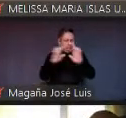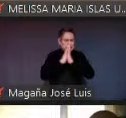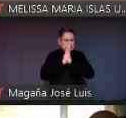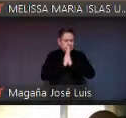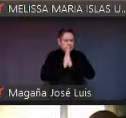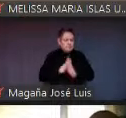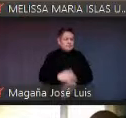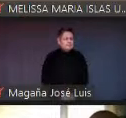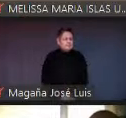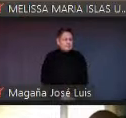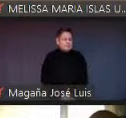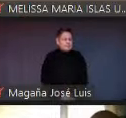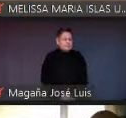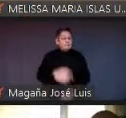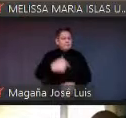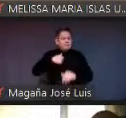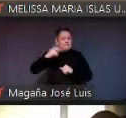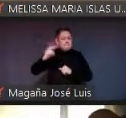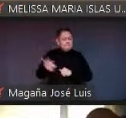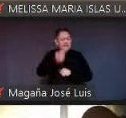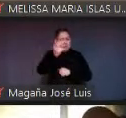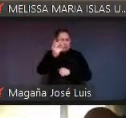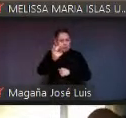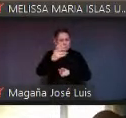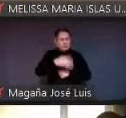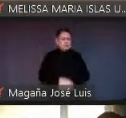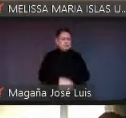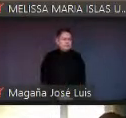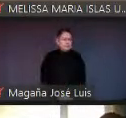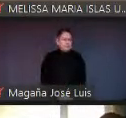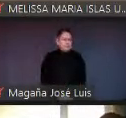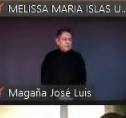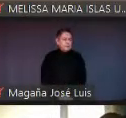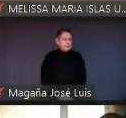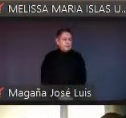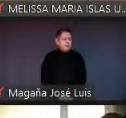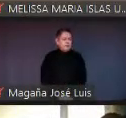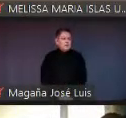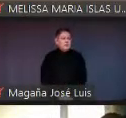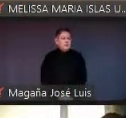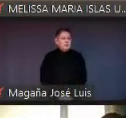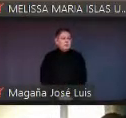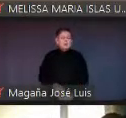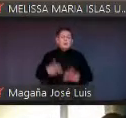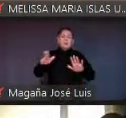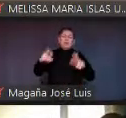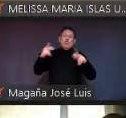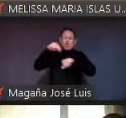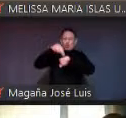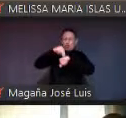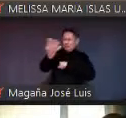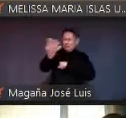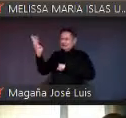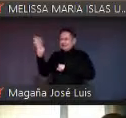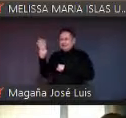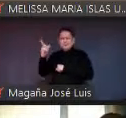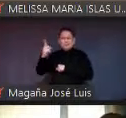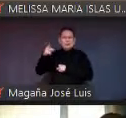So the big question then for all of us is to examine what types of doctors do we need to meet some of these